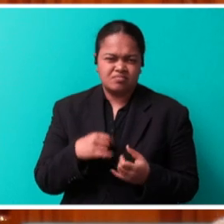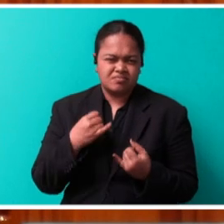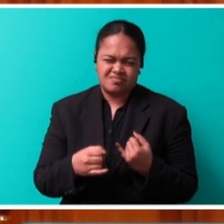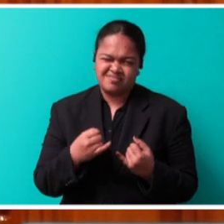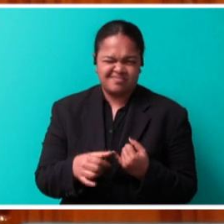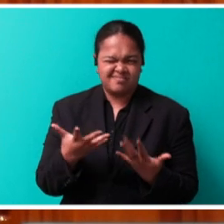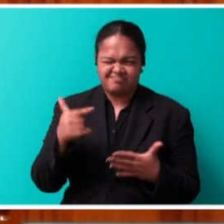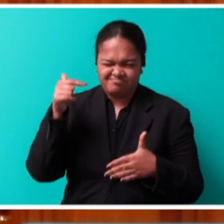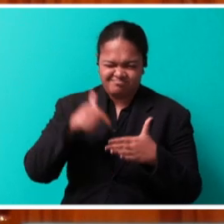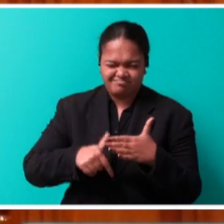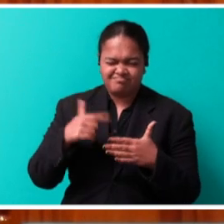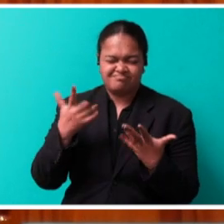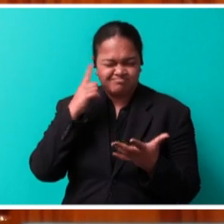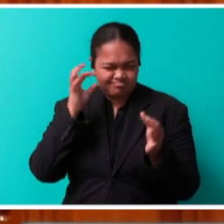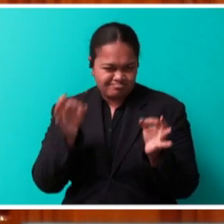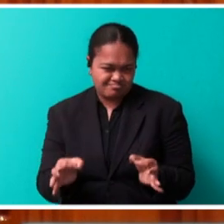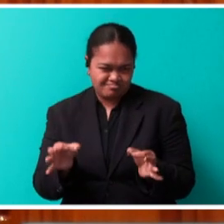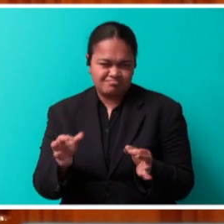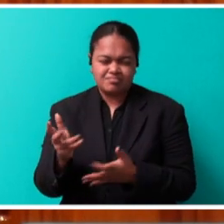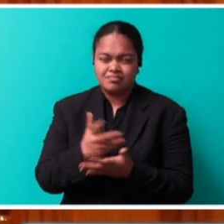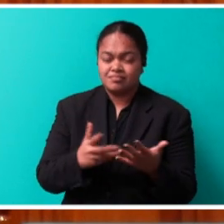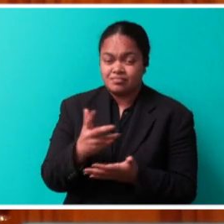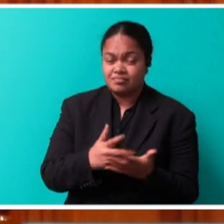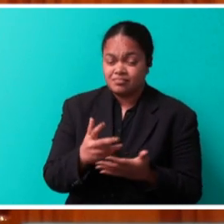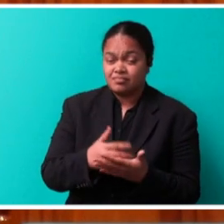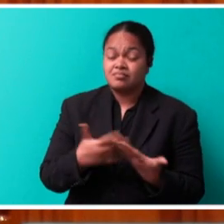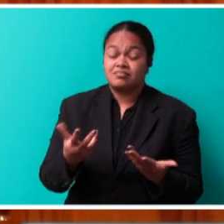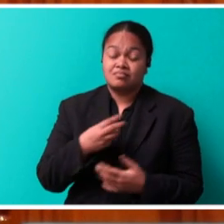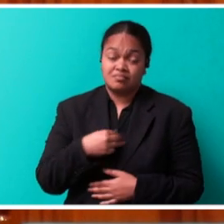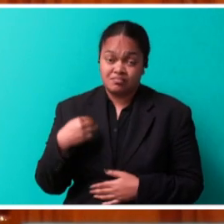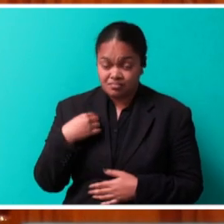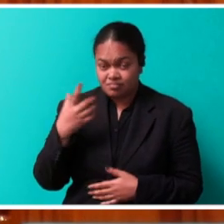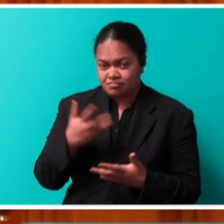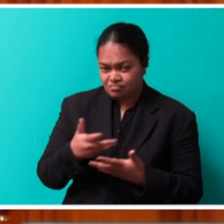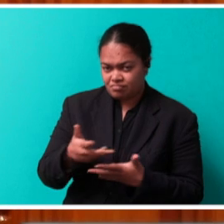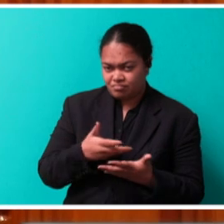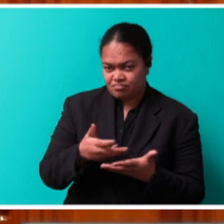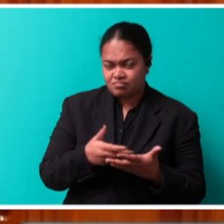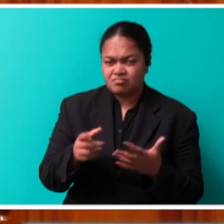area for decisions. For discussions, however, the Ministry has been discussing with the